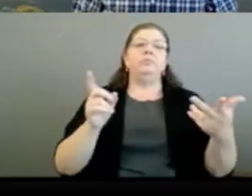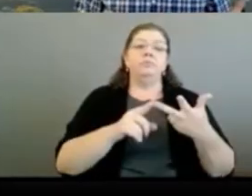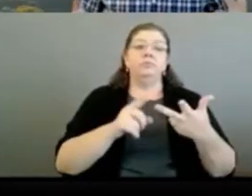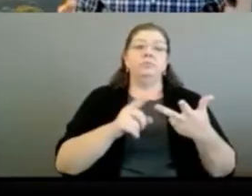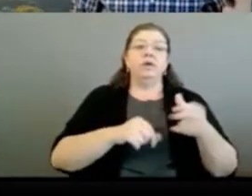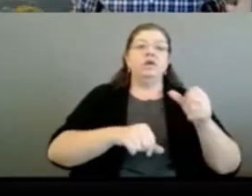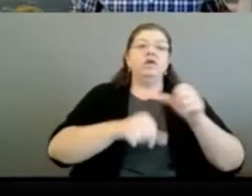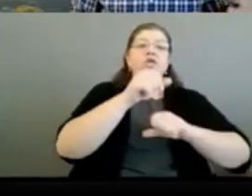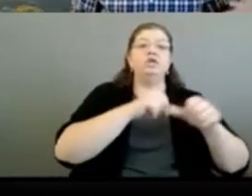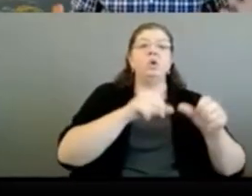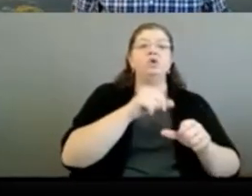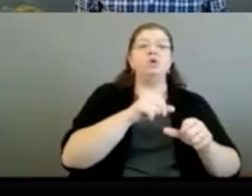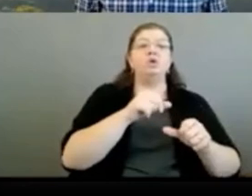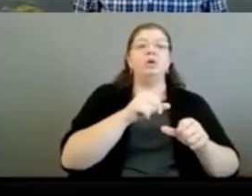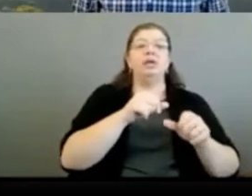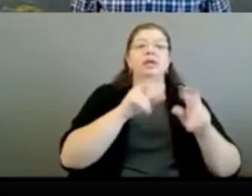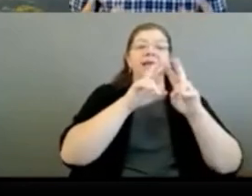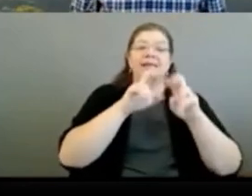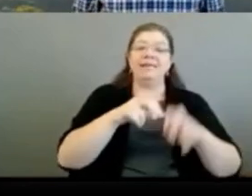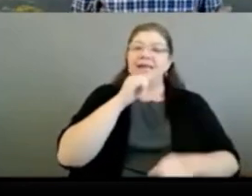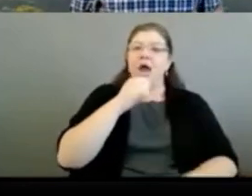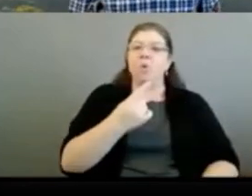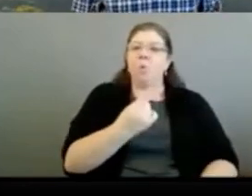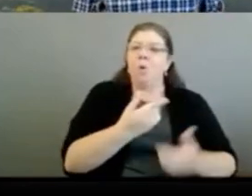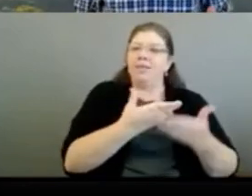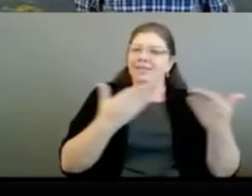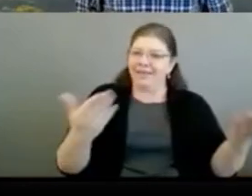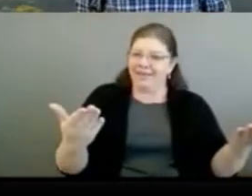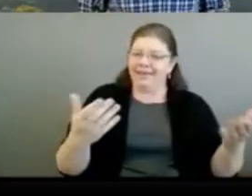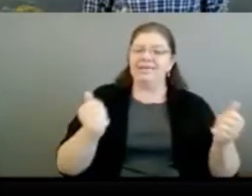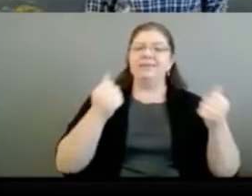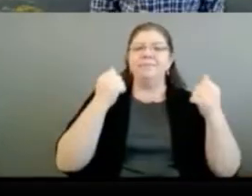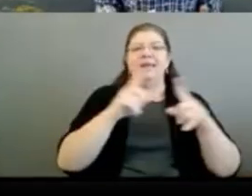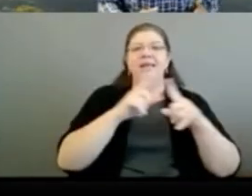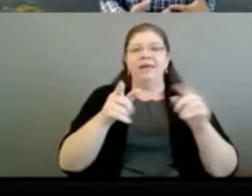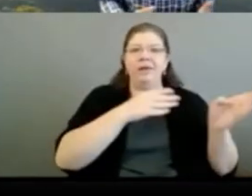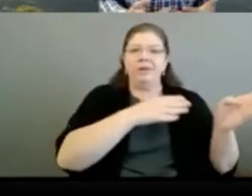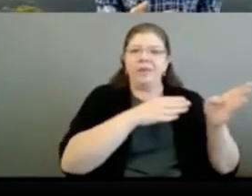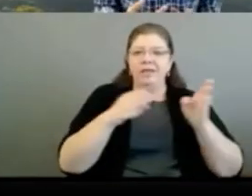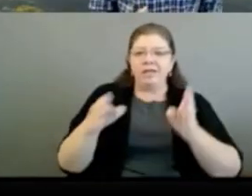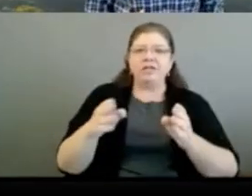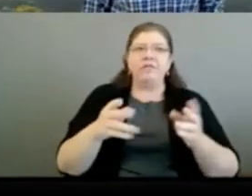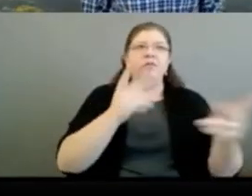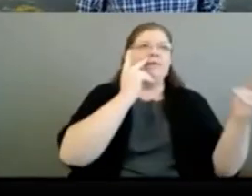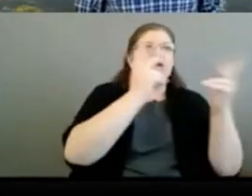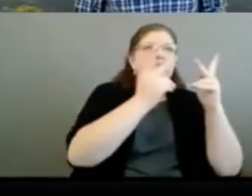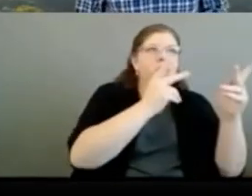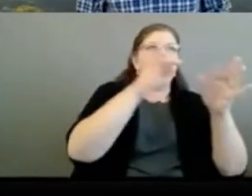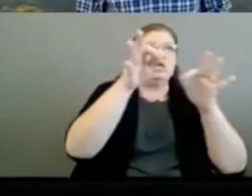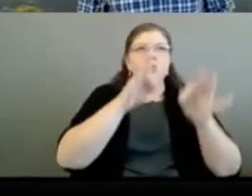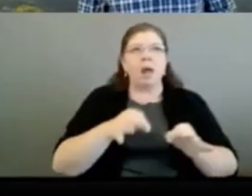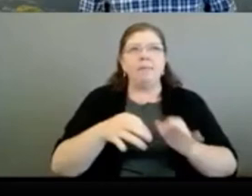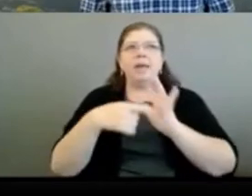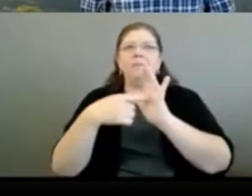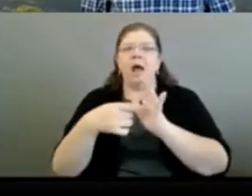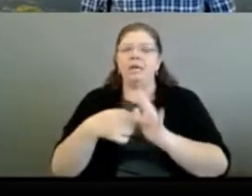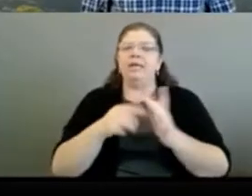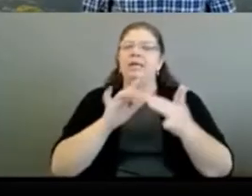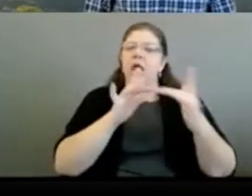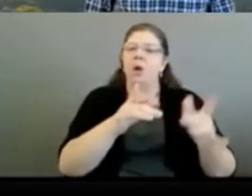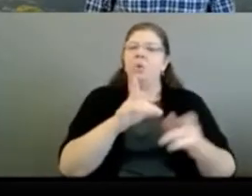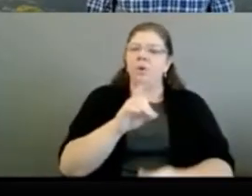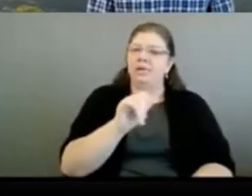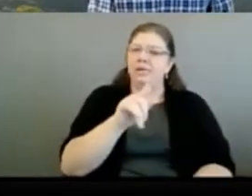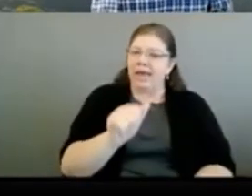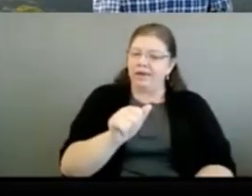thing. It's not just one thing. It's a collection of methods for visualizing, describing, and modeling network data. And which techniques you